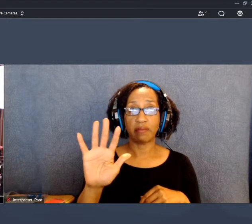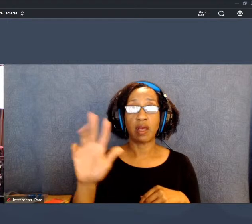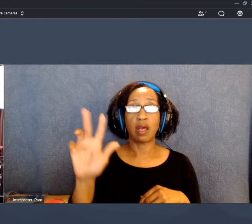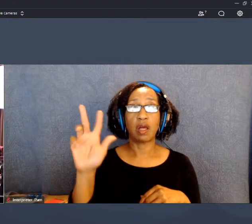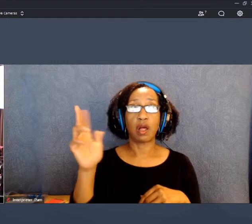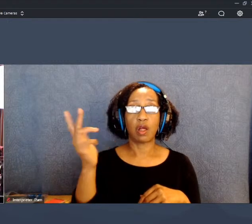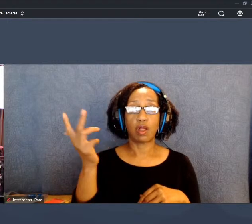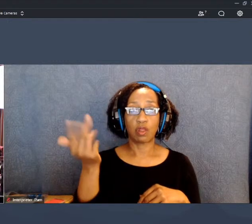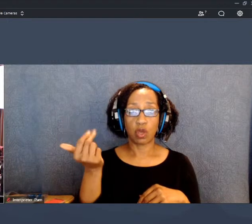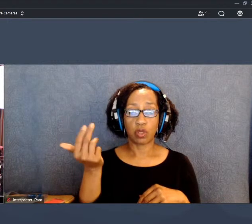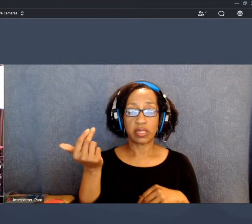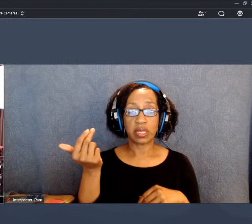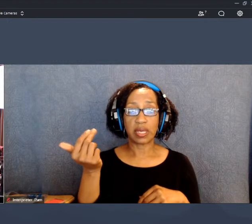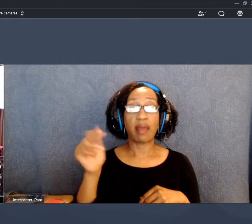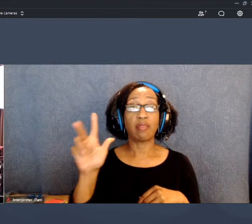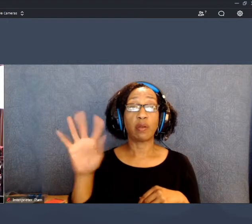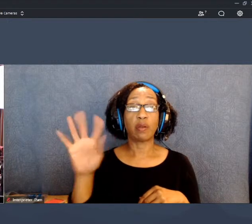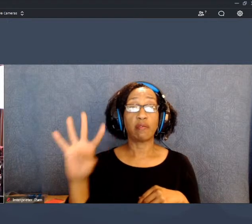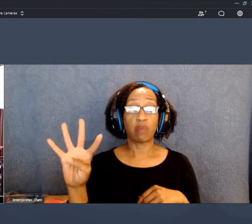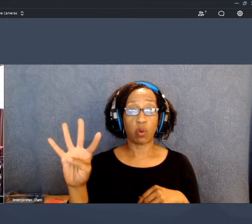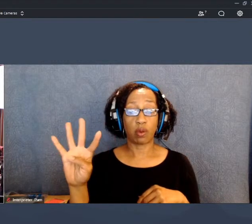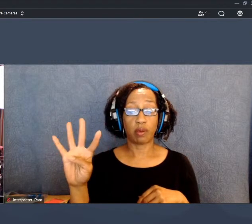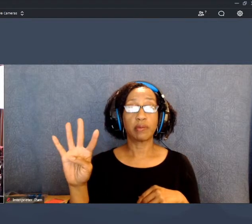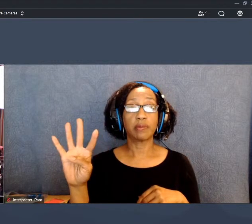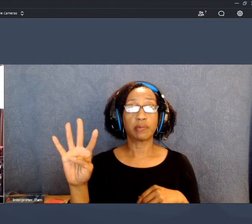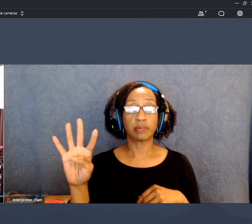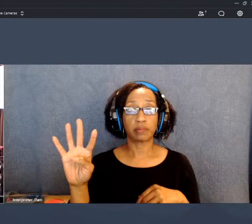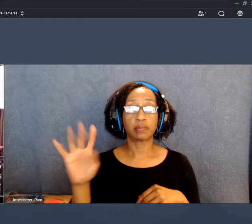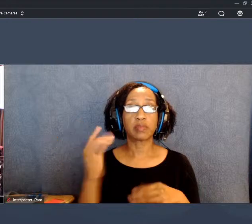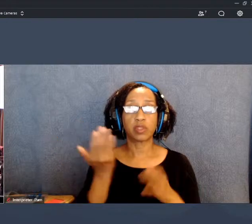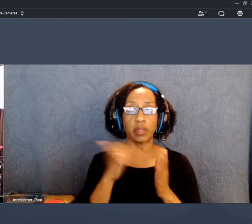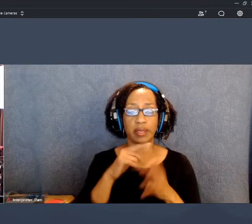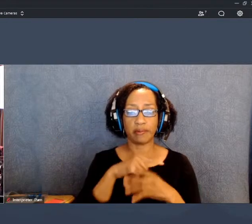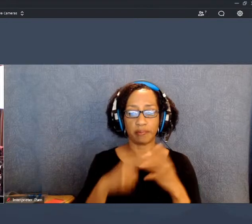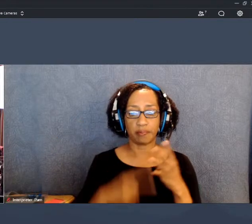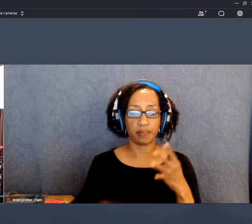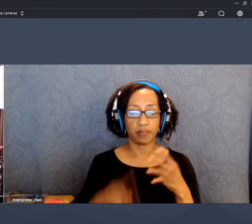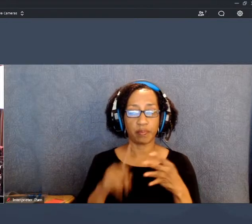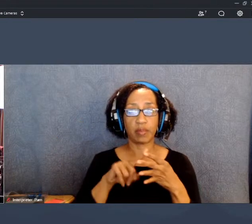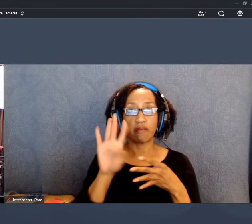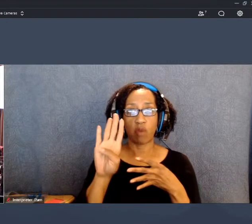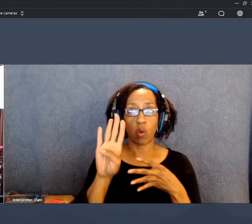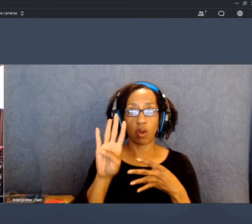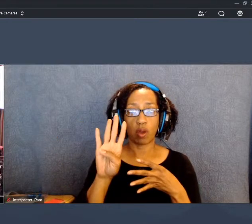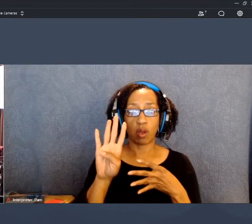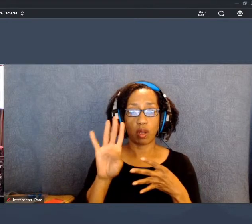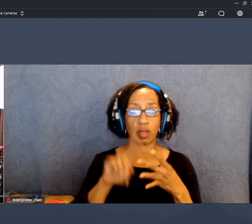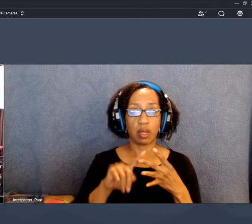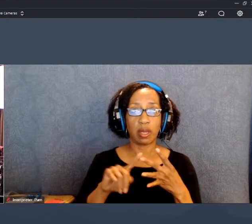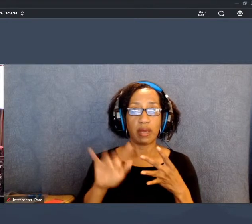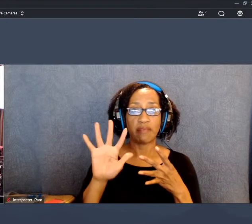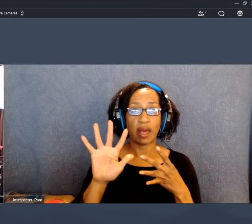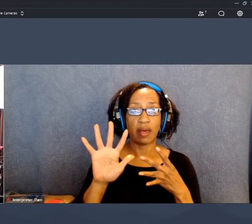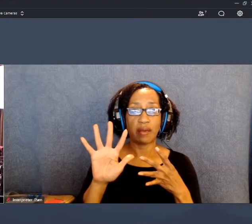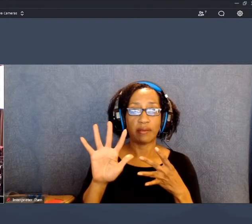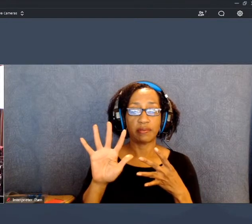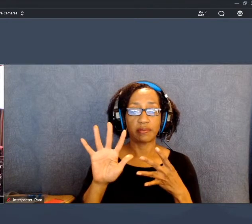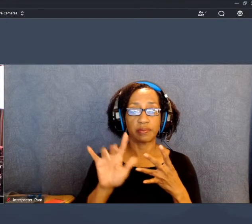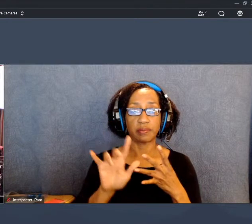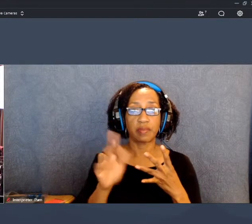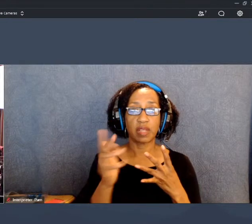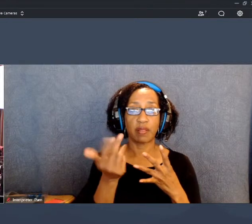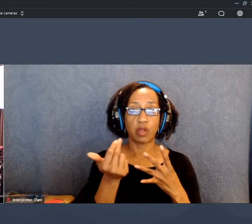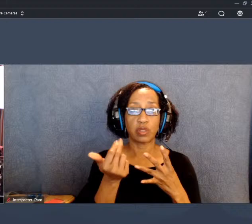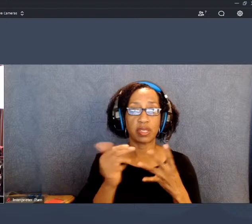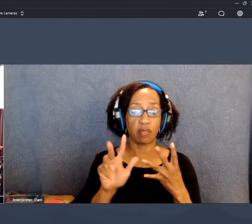13, and 34. To repeat, items 4, 5, 13, and 34. They will